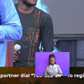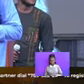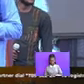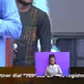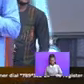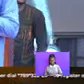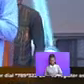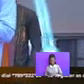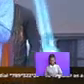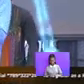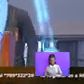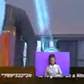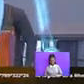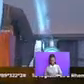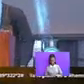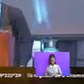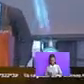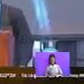pardon